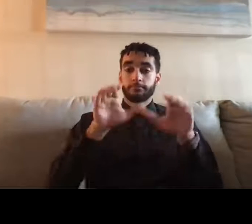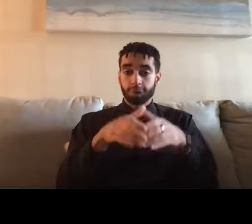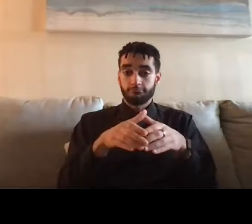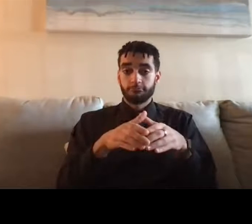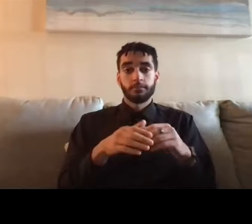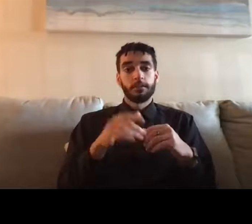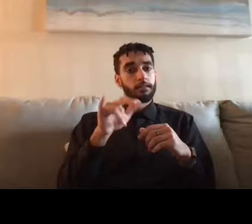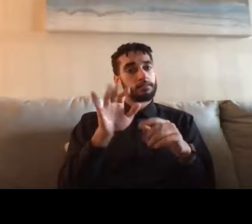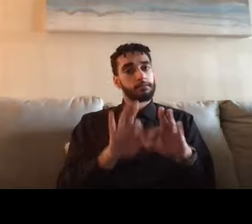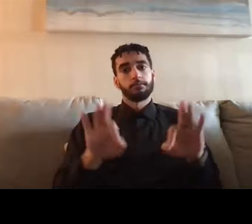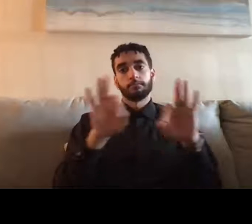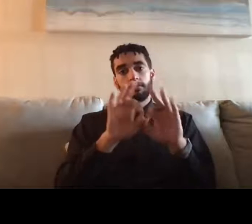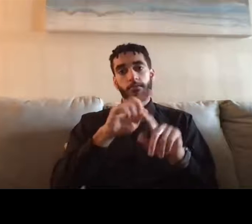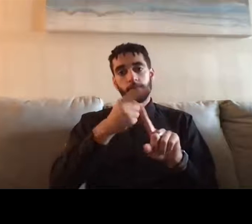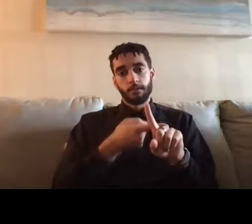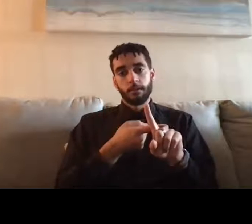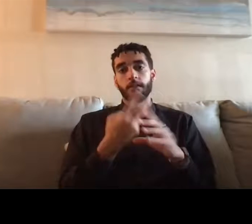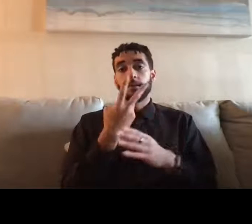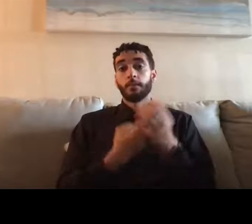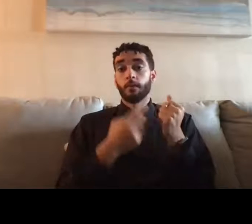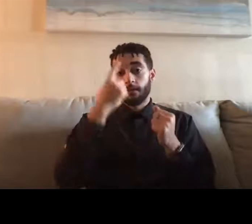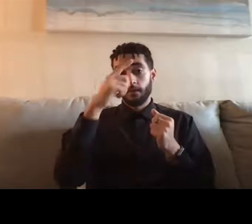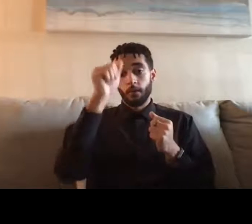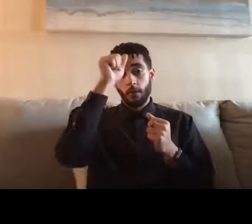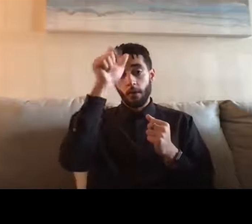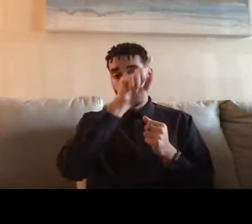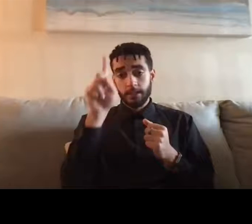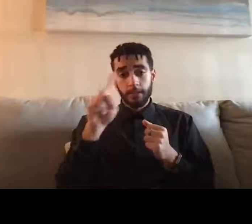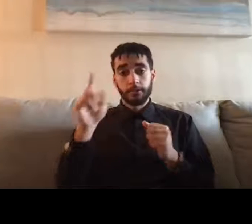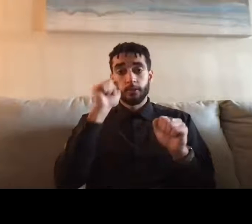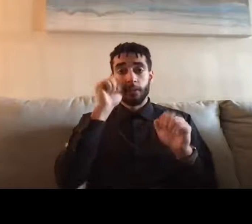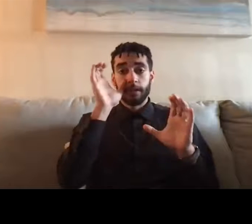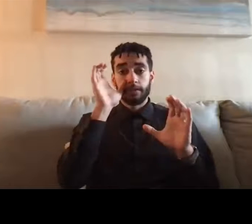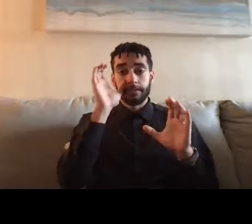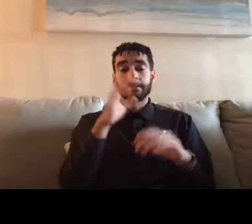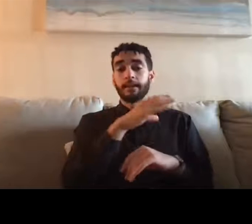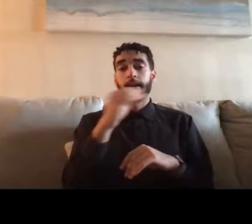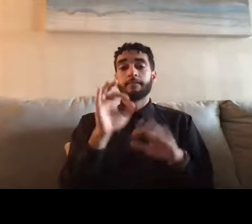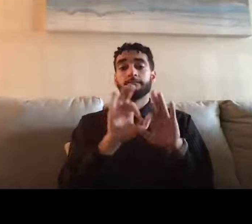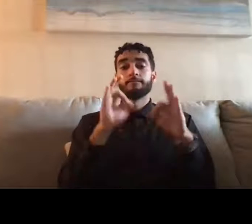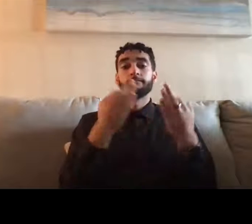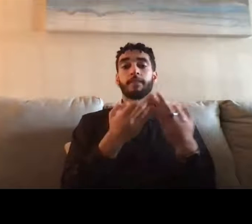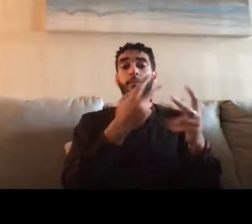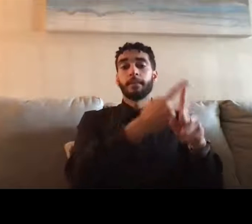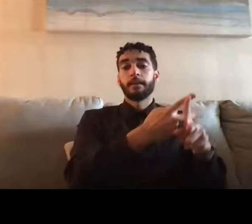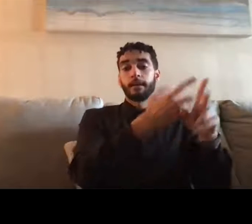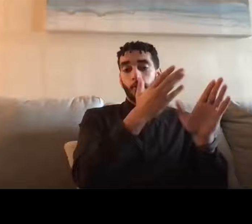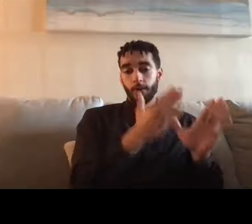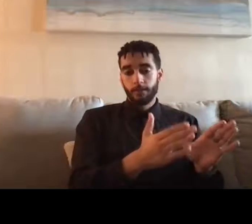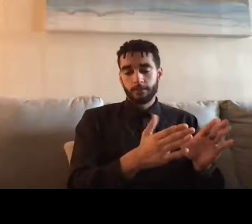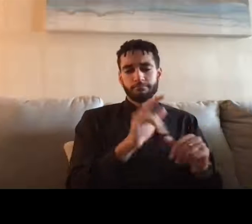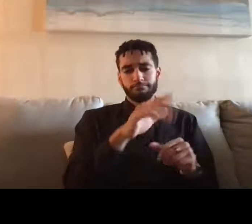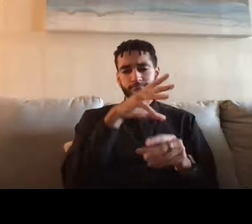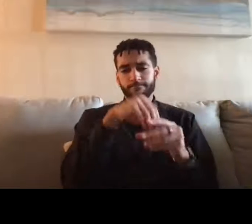an important month both for Alzheimer's awareness and family caregivers, and I know that's part of the conversation you're